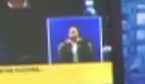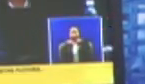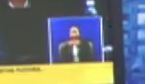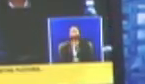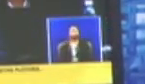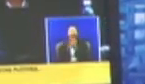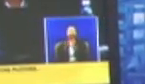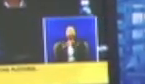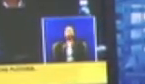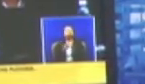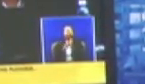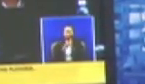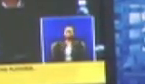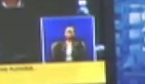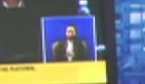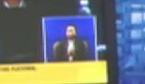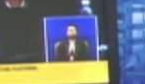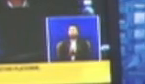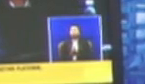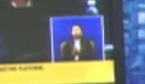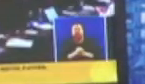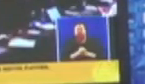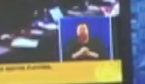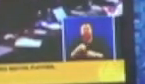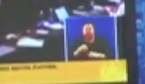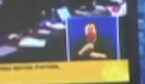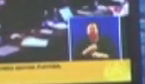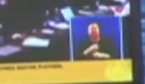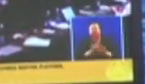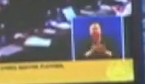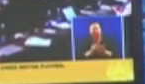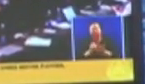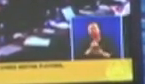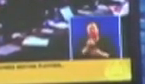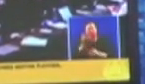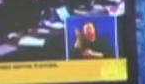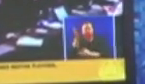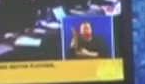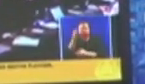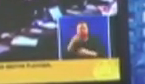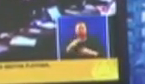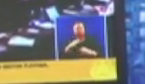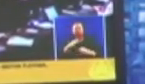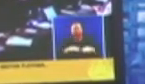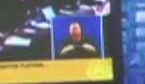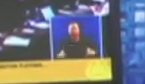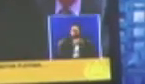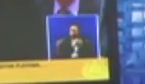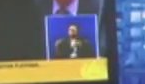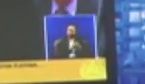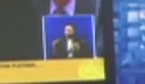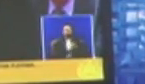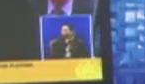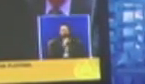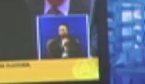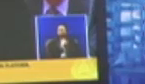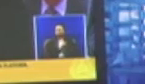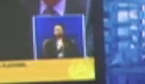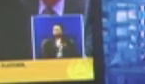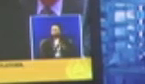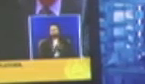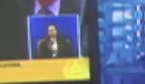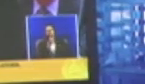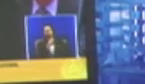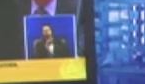this time? He is a president, but he's also a citizen, and citizens have the right